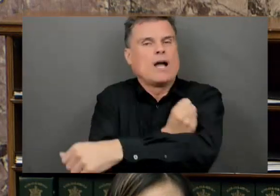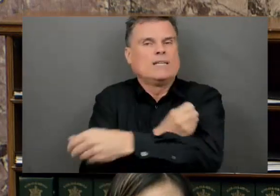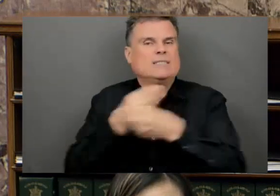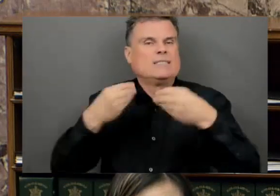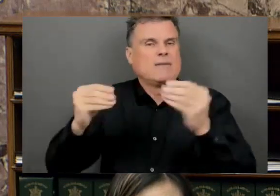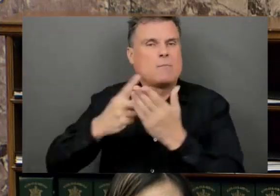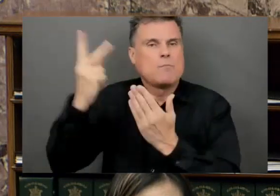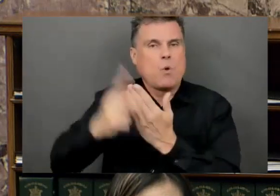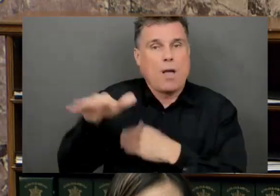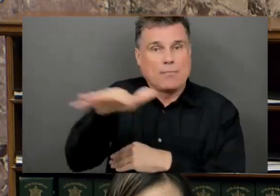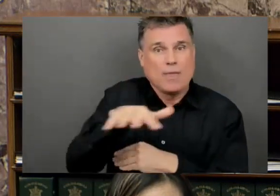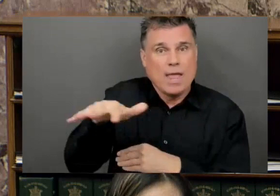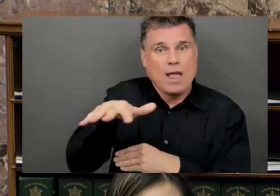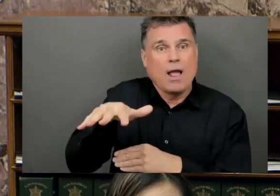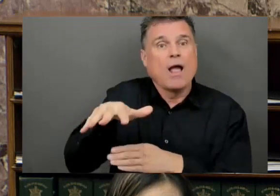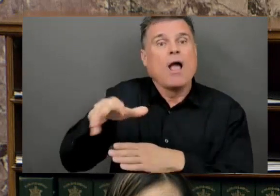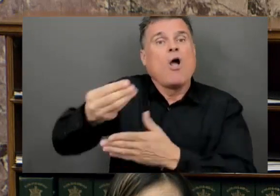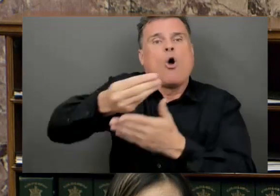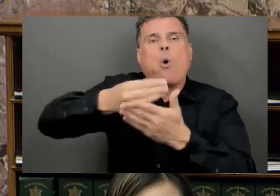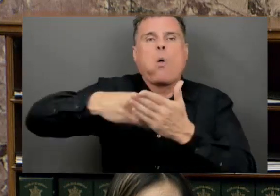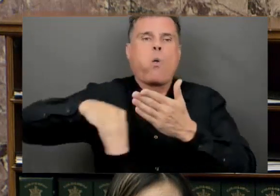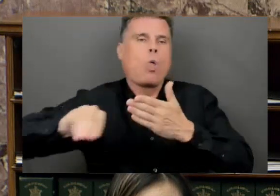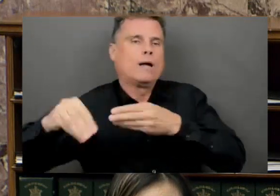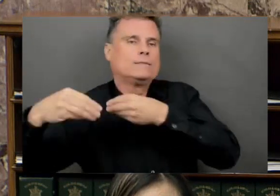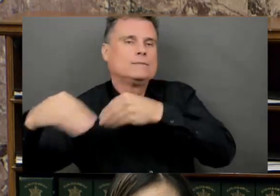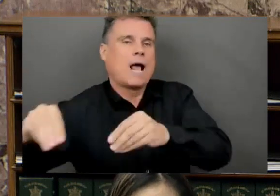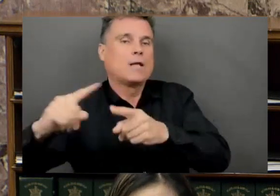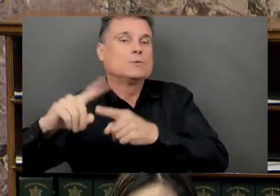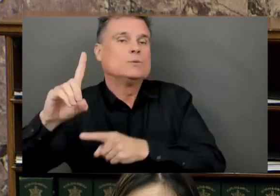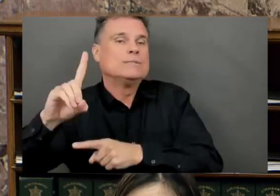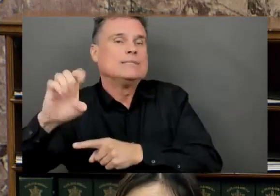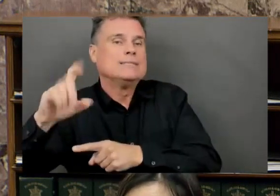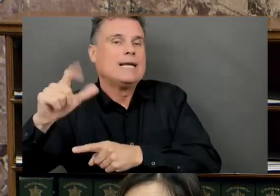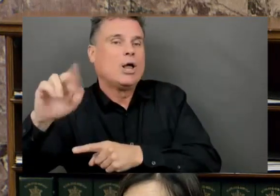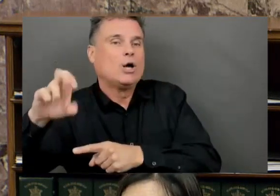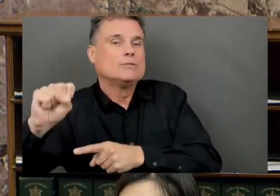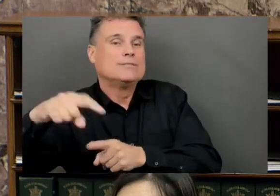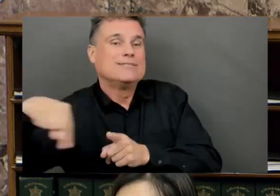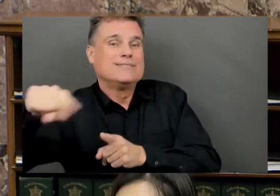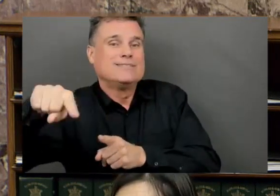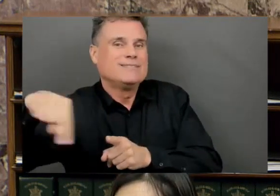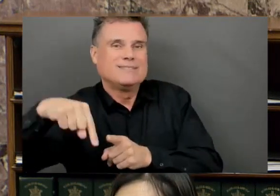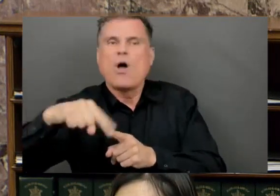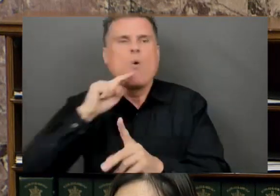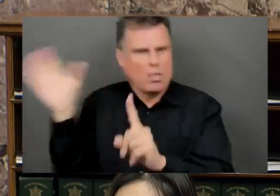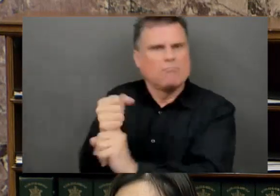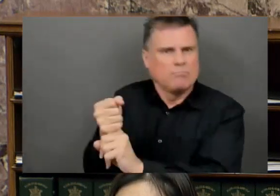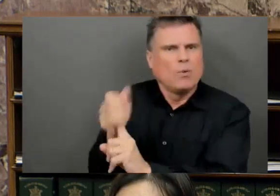Honourable Speaker, but we know that it does happen. And what's important... Member,